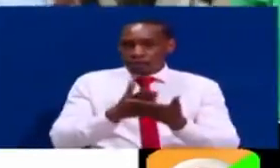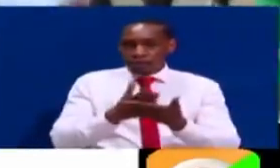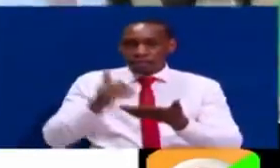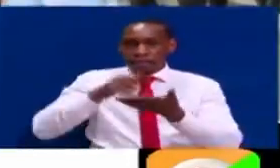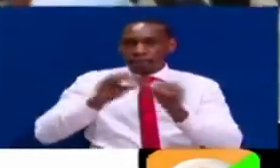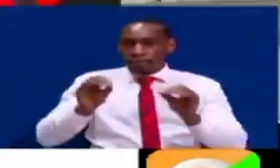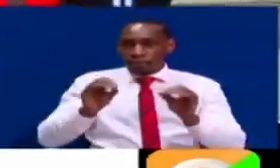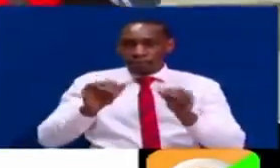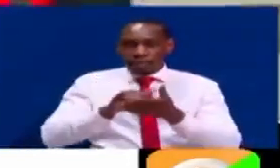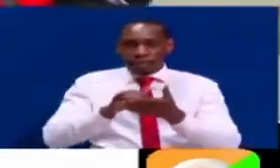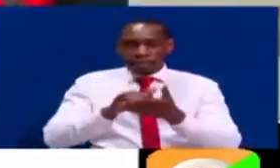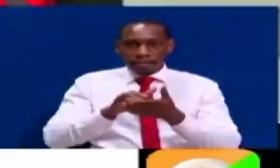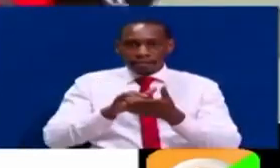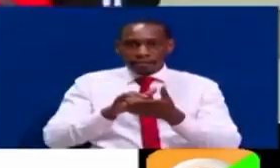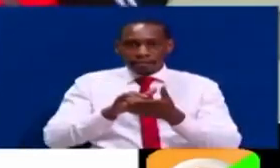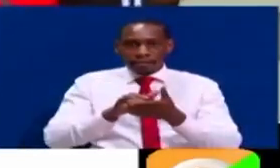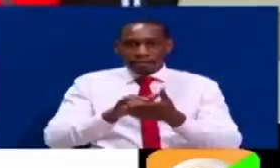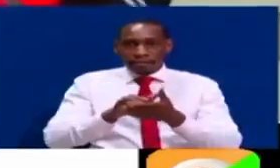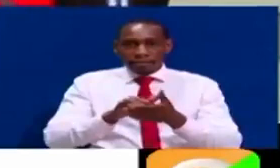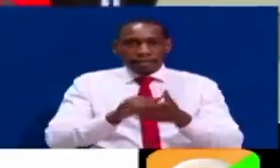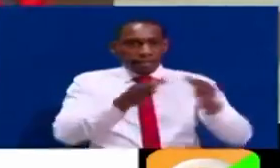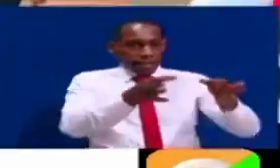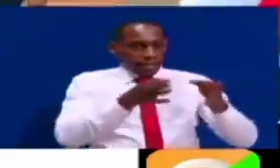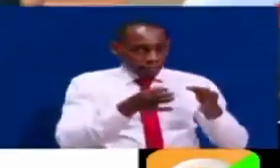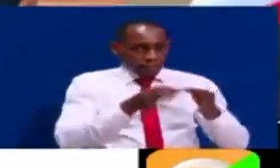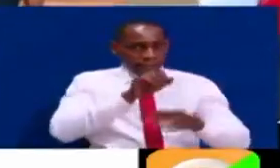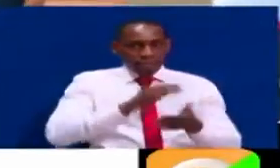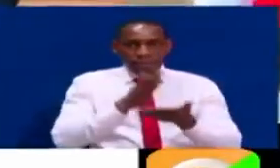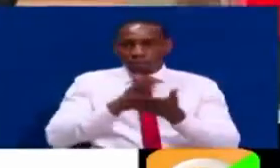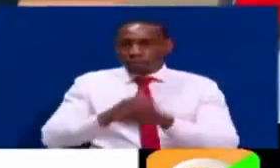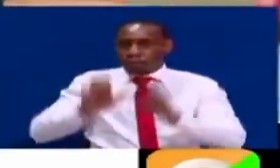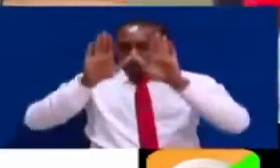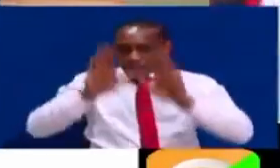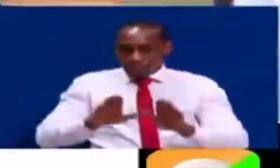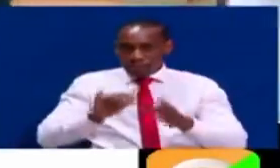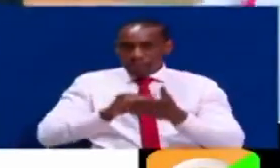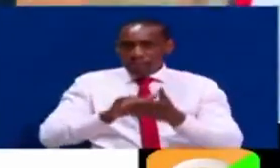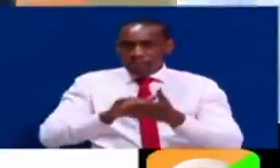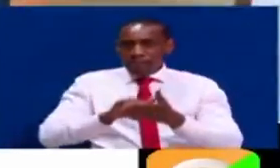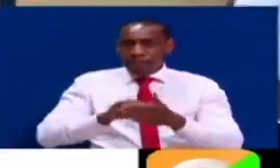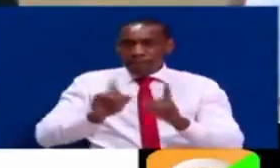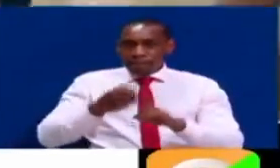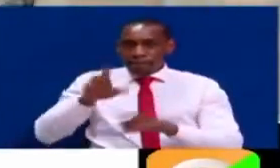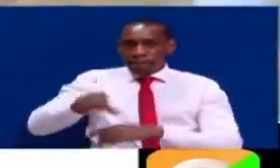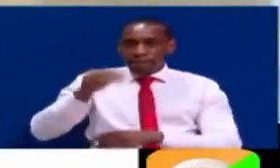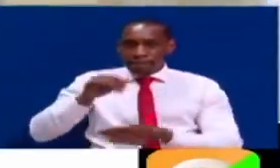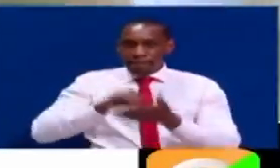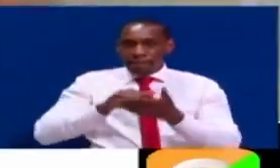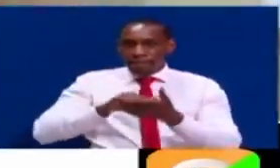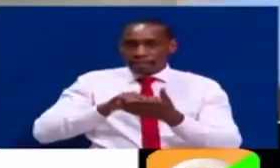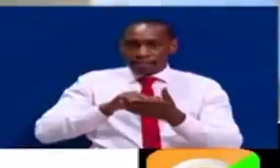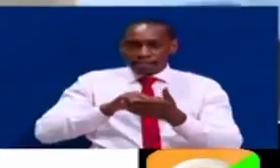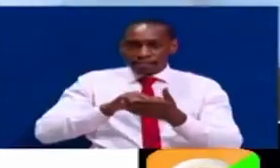of holding the crooks to account. It would be akin to asking them to find a lost goat whose slaughtering